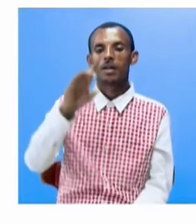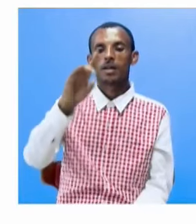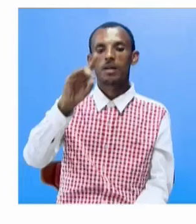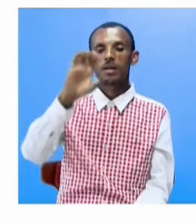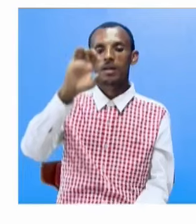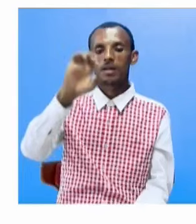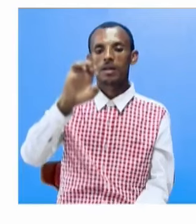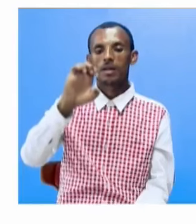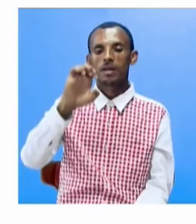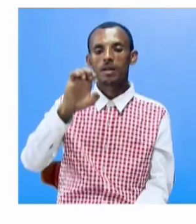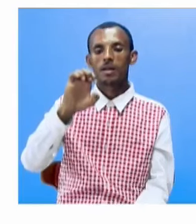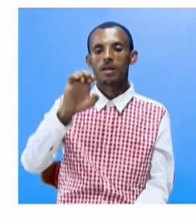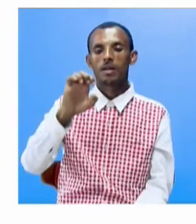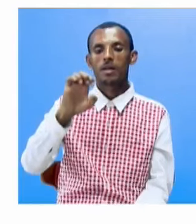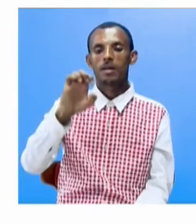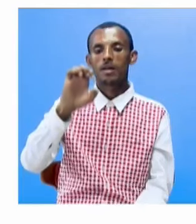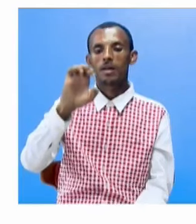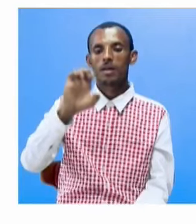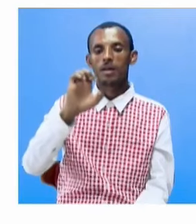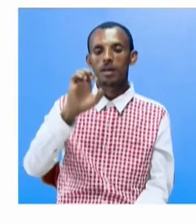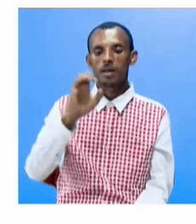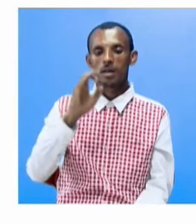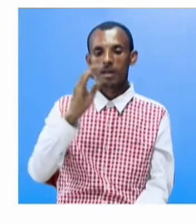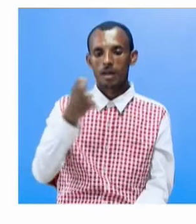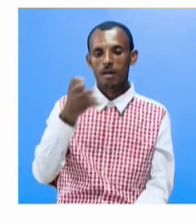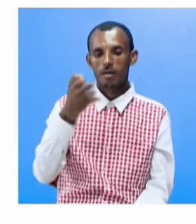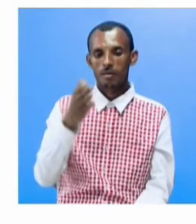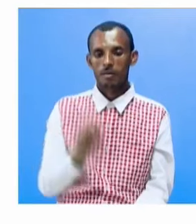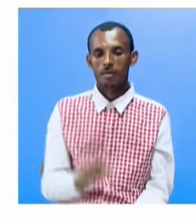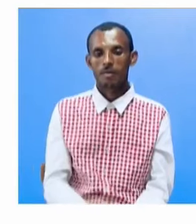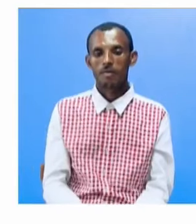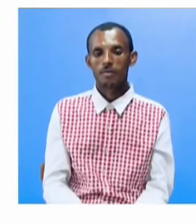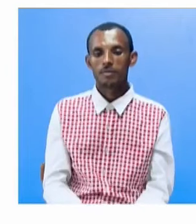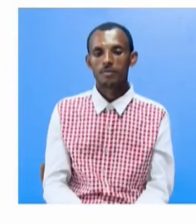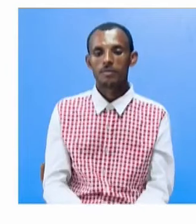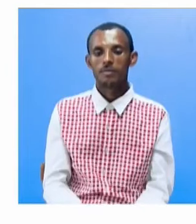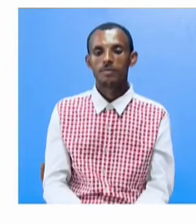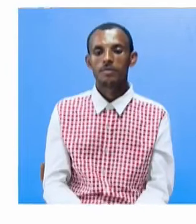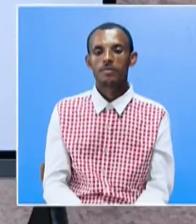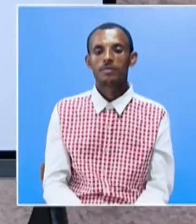to triangle DE.